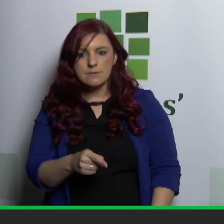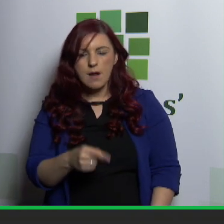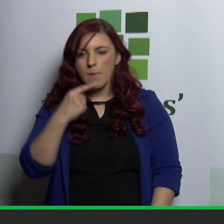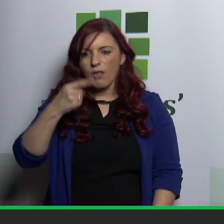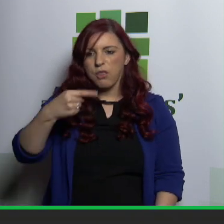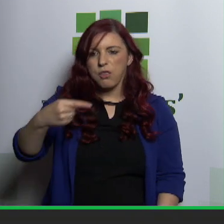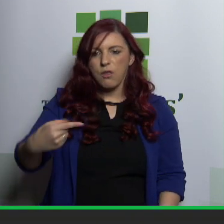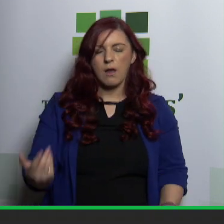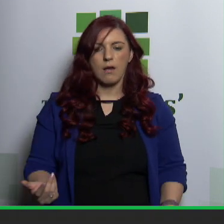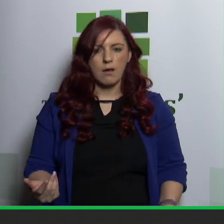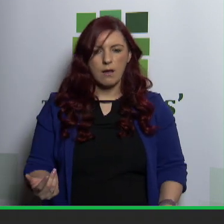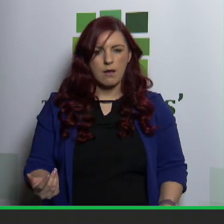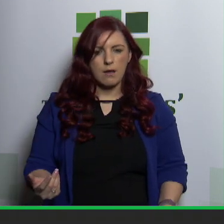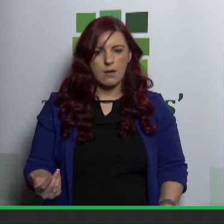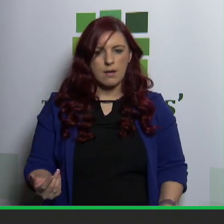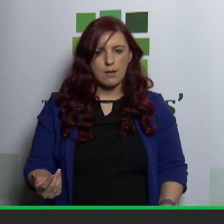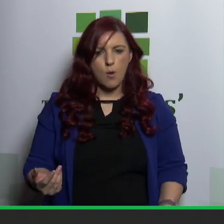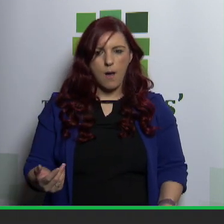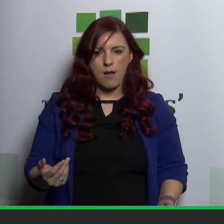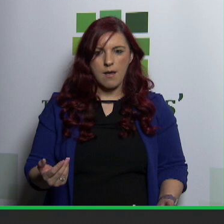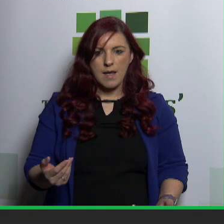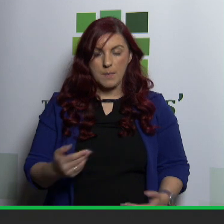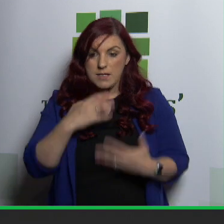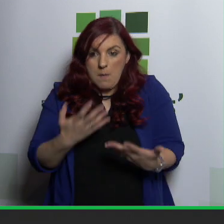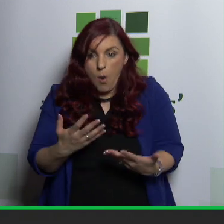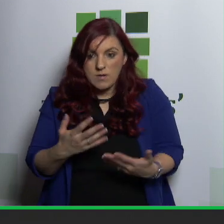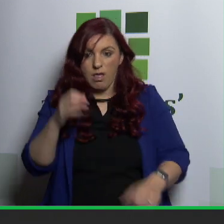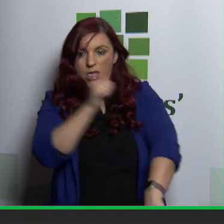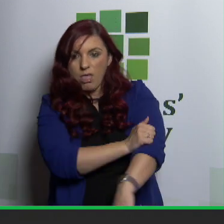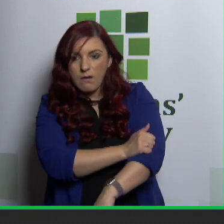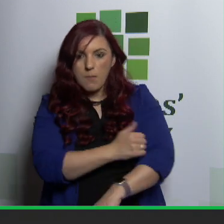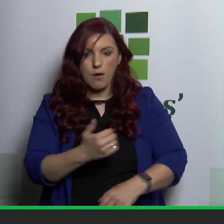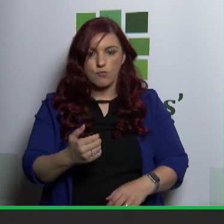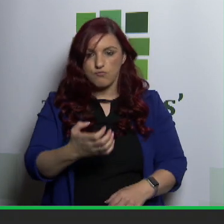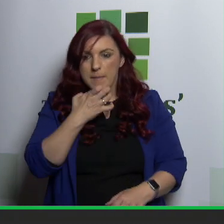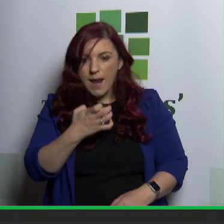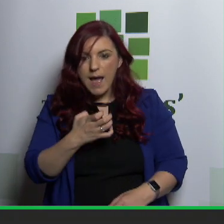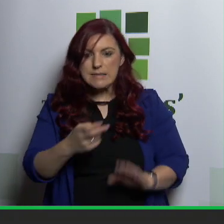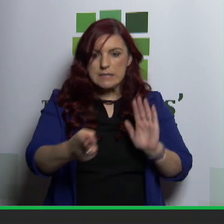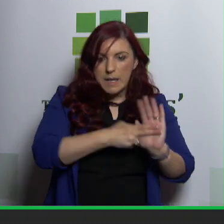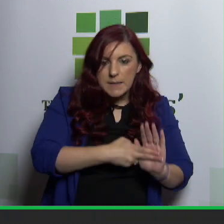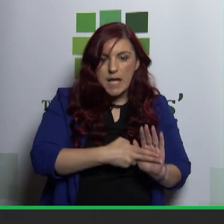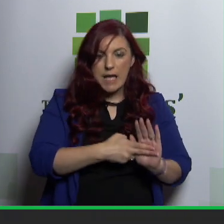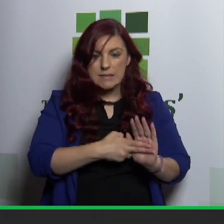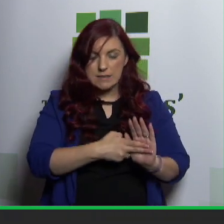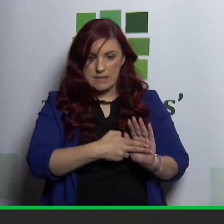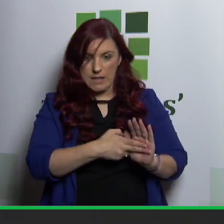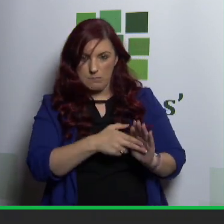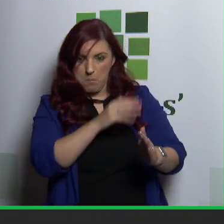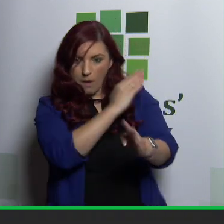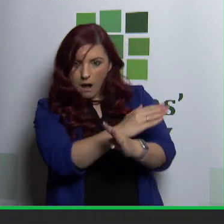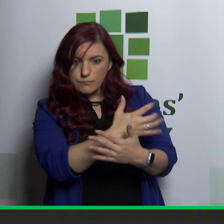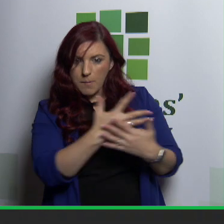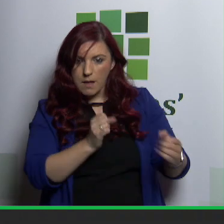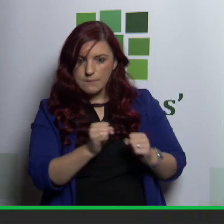met with being criminalised, stigmatised and actually denied a lot of rights. We need to be fixed